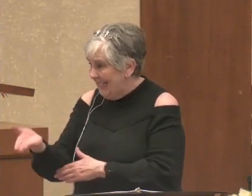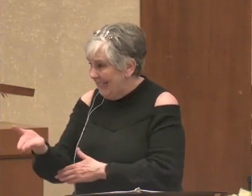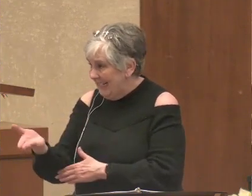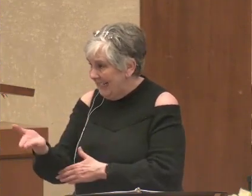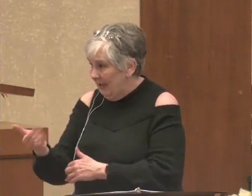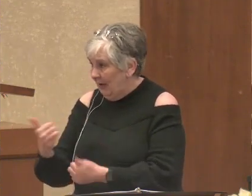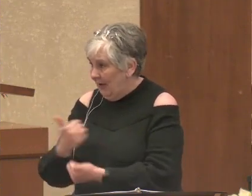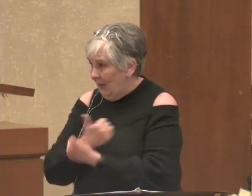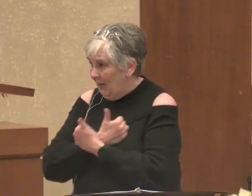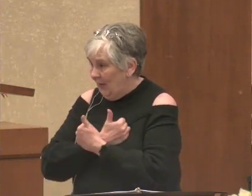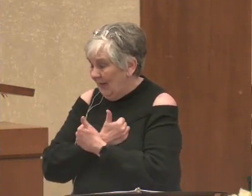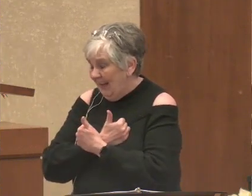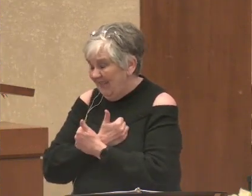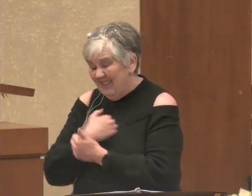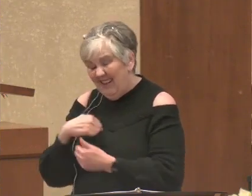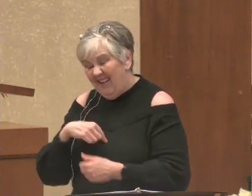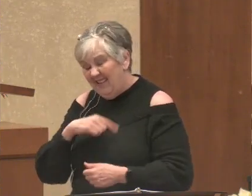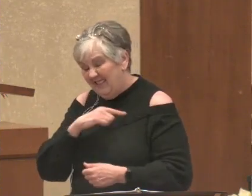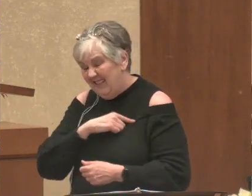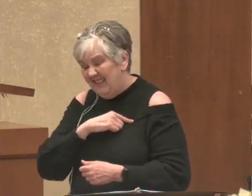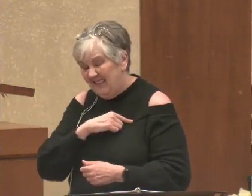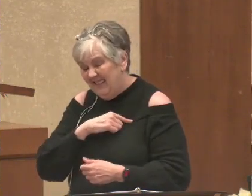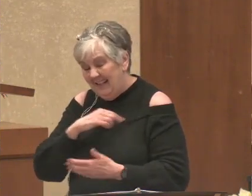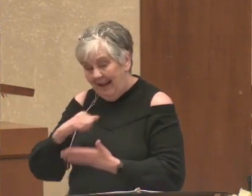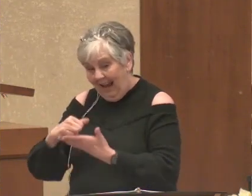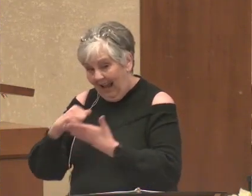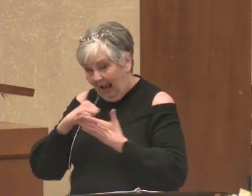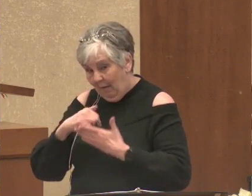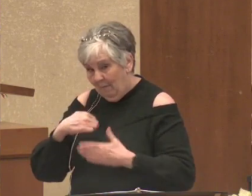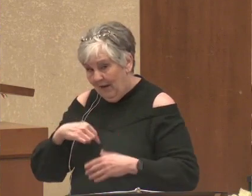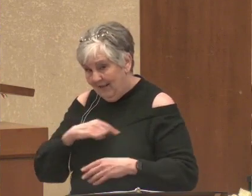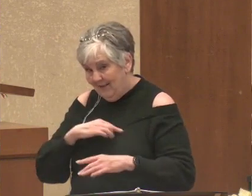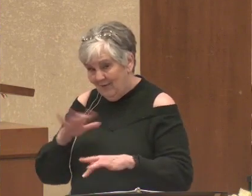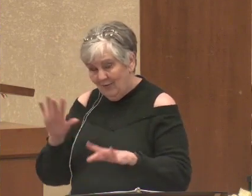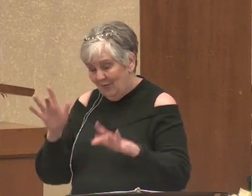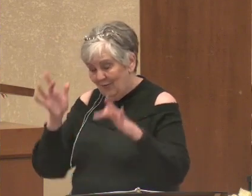who loves us. Help us to shine